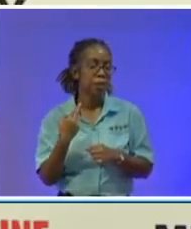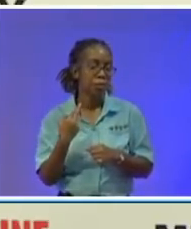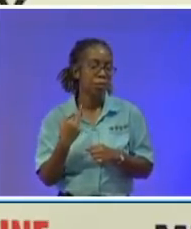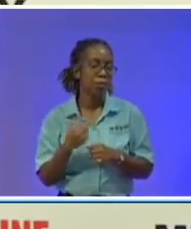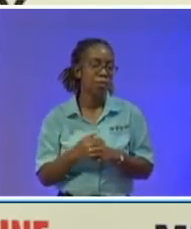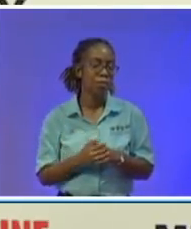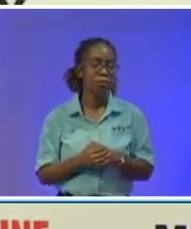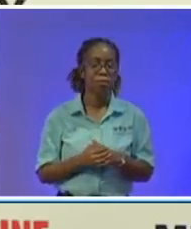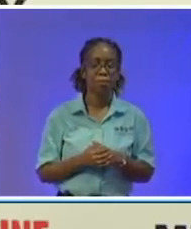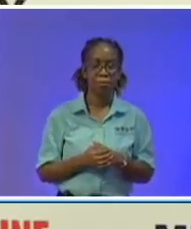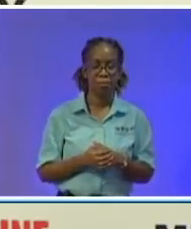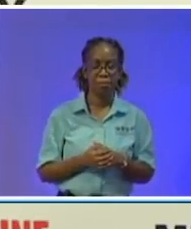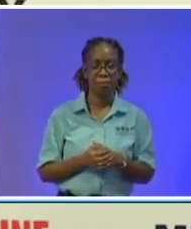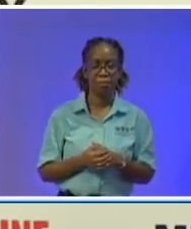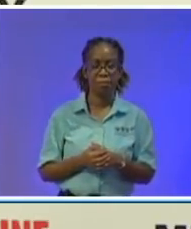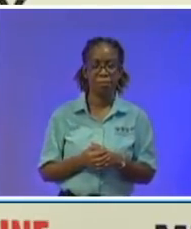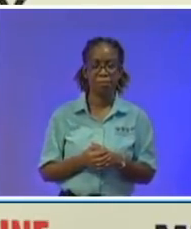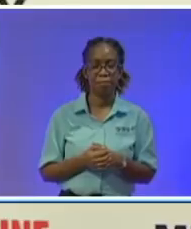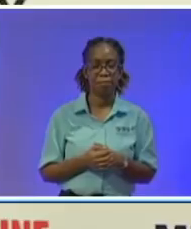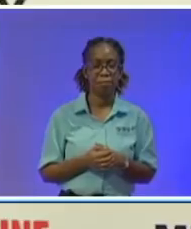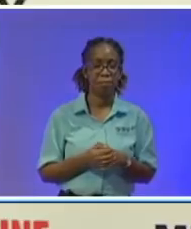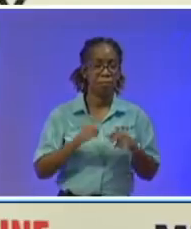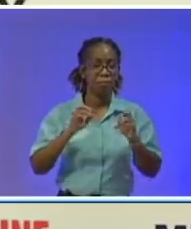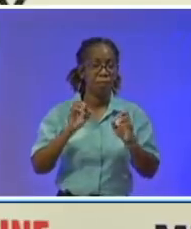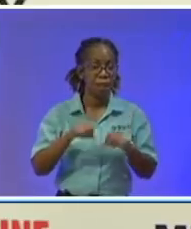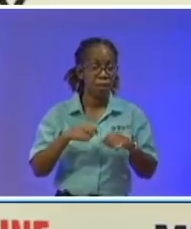As Newsday, can you repeat the last part, please?